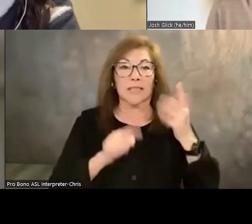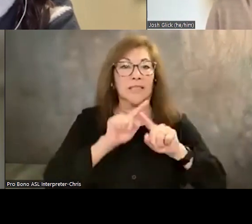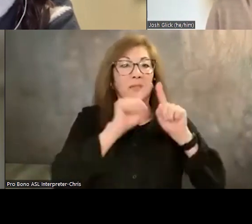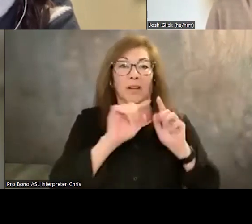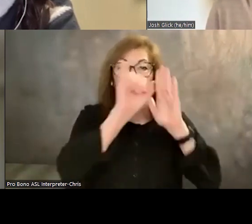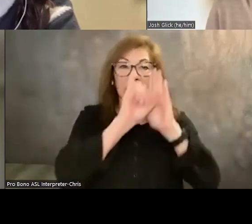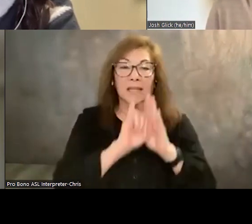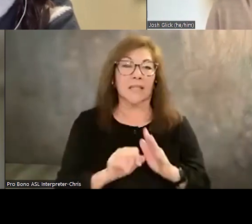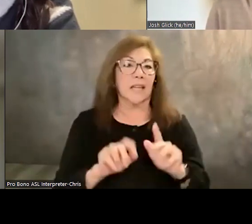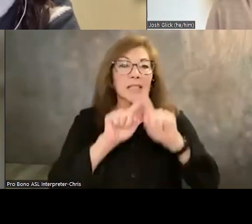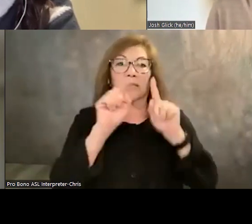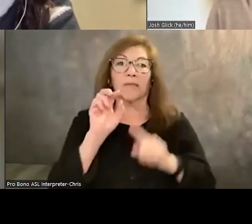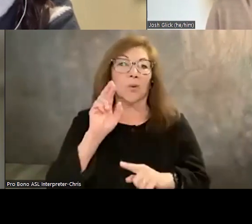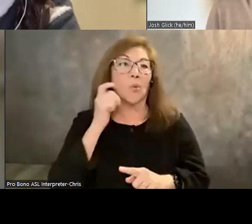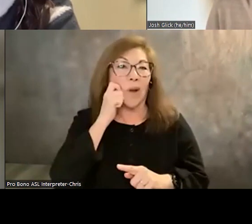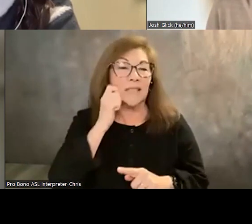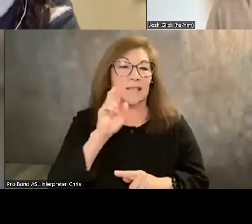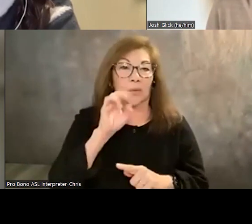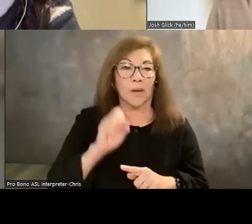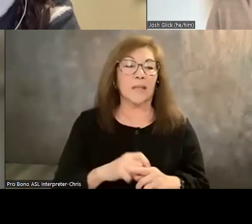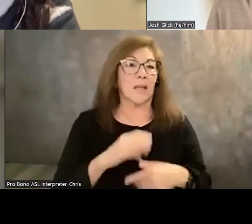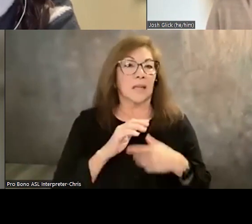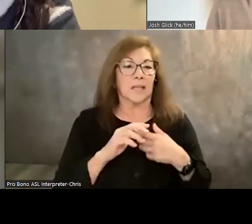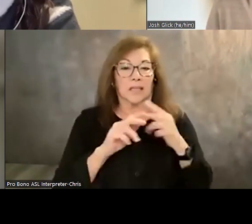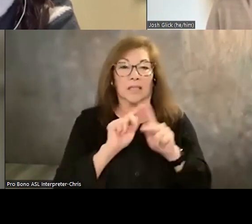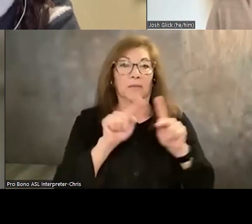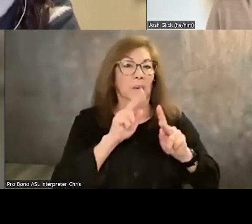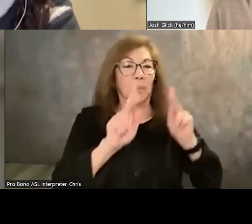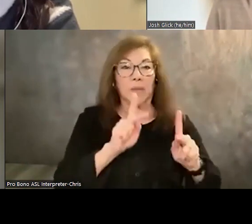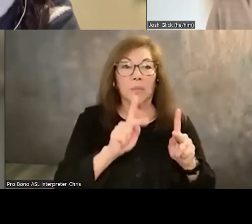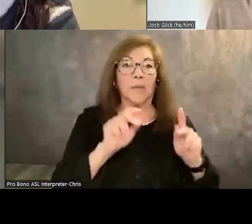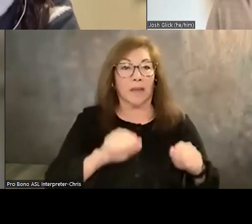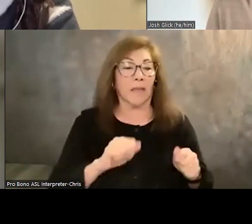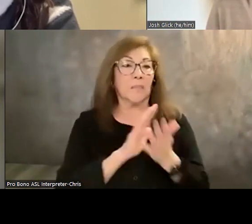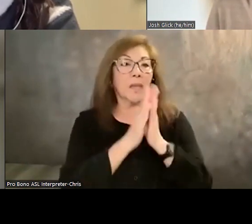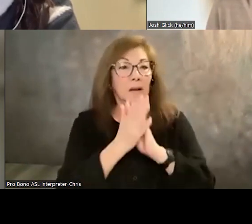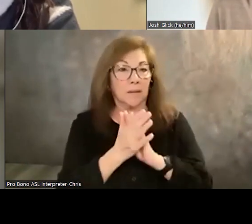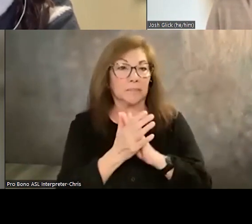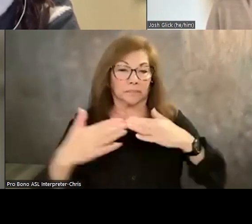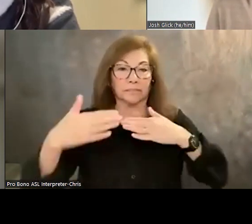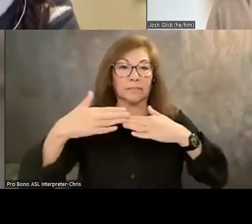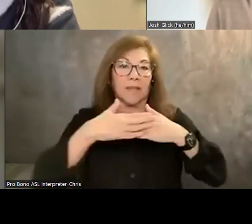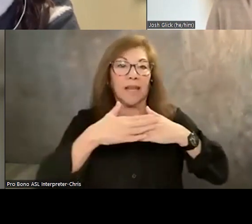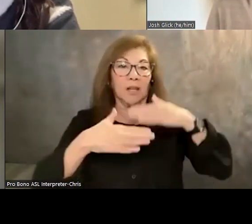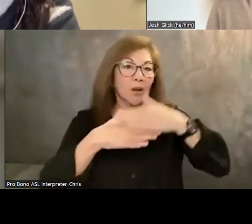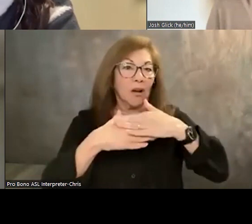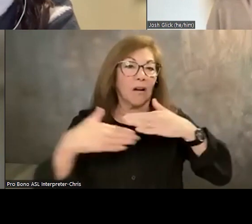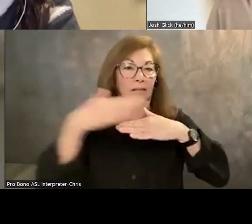identities, different races, different whole beings that can be, you know, layered onto somebody's